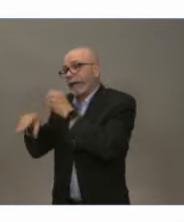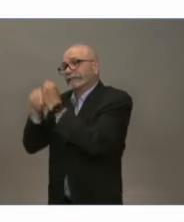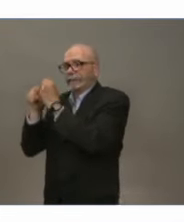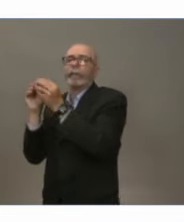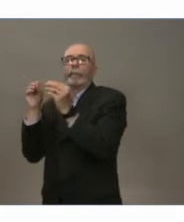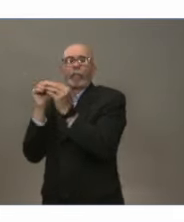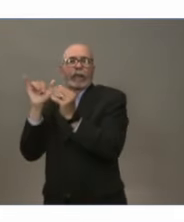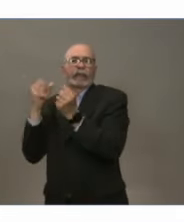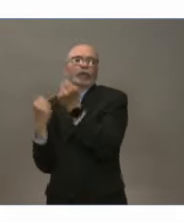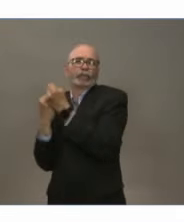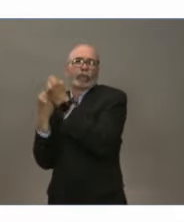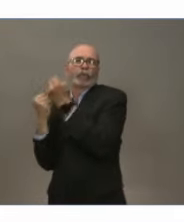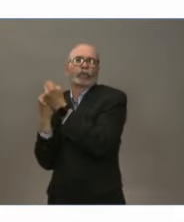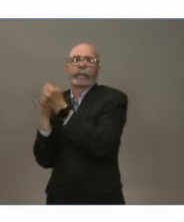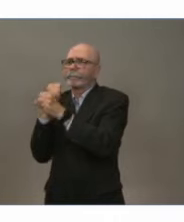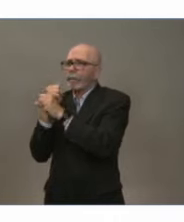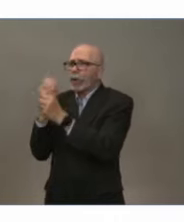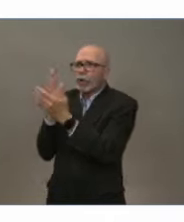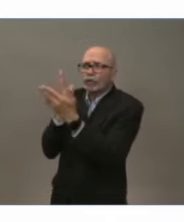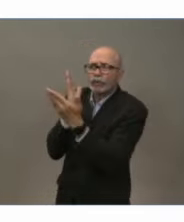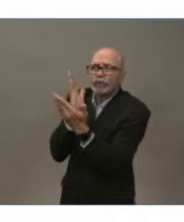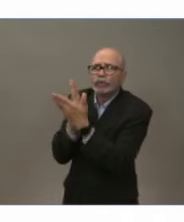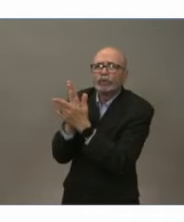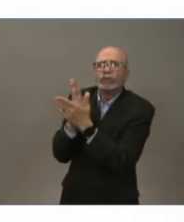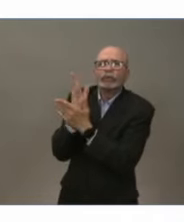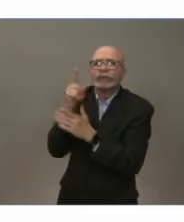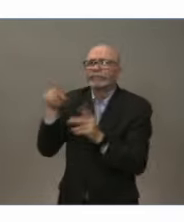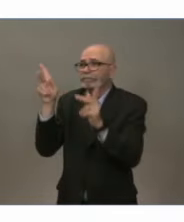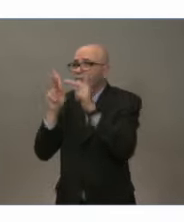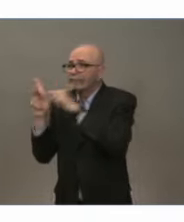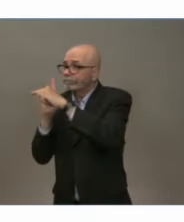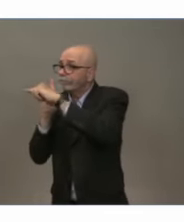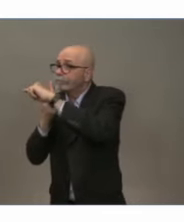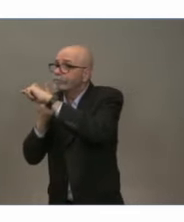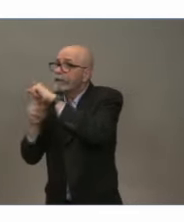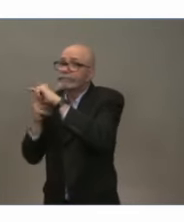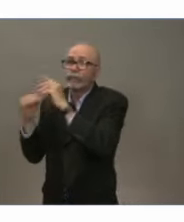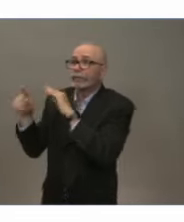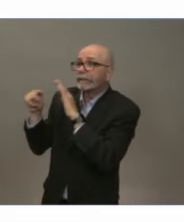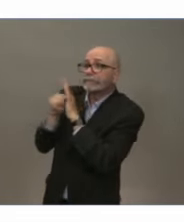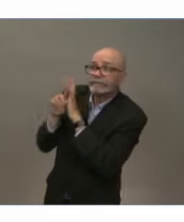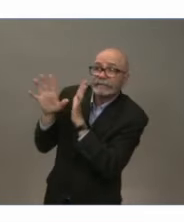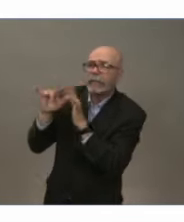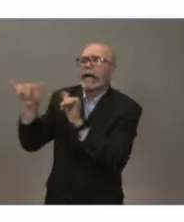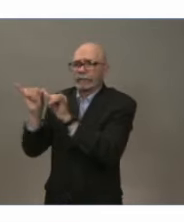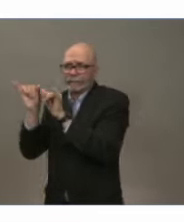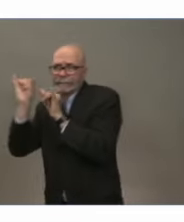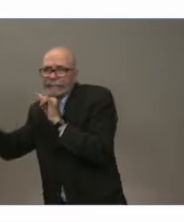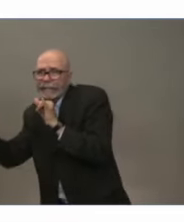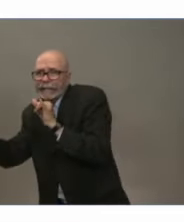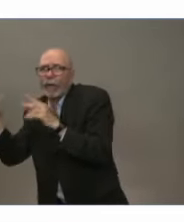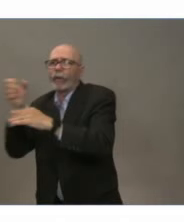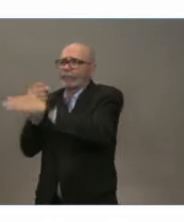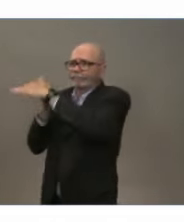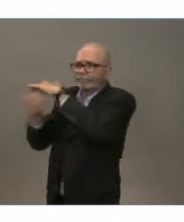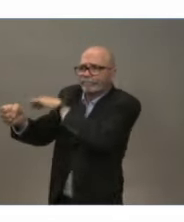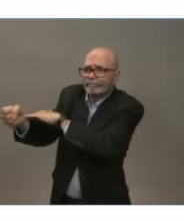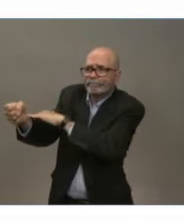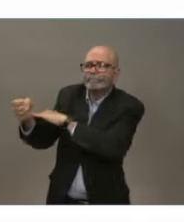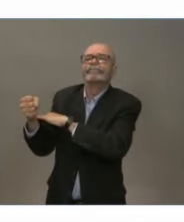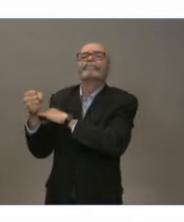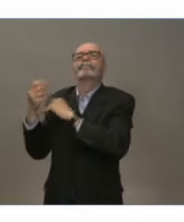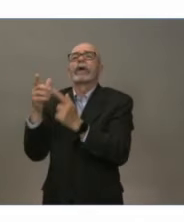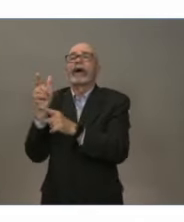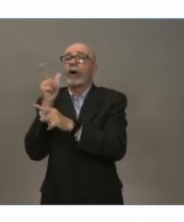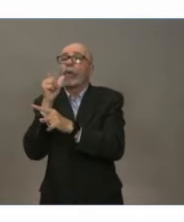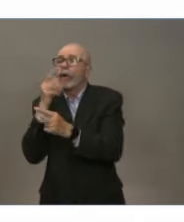ensure that individuals who are test positive can isolate safely and their close contacts and then be quarantined